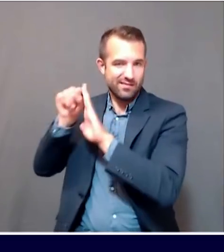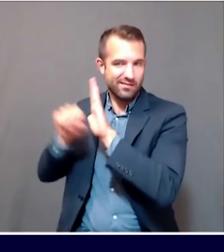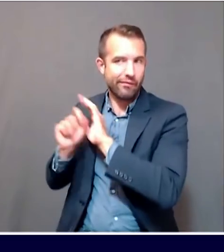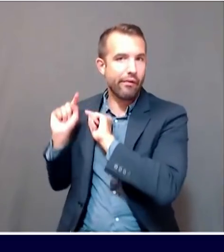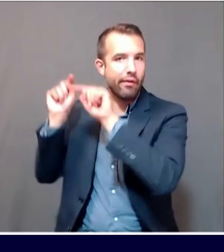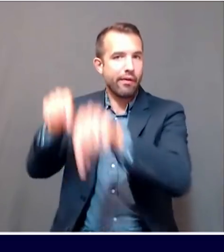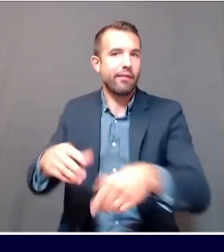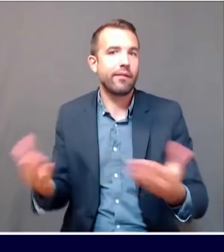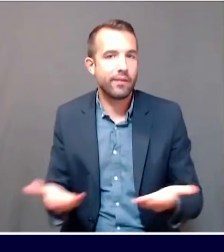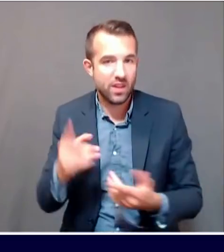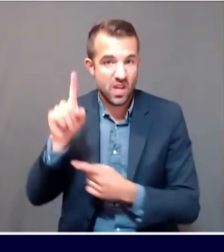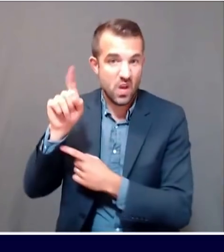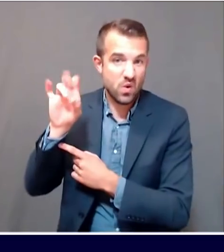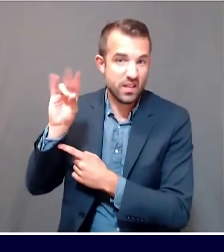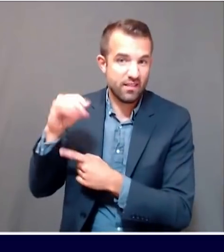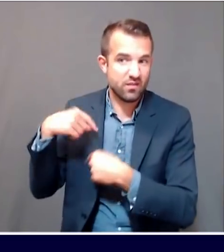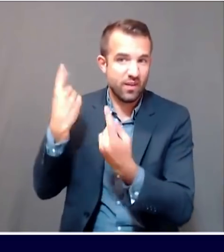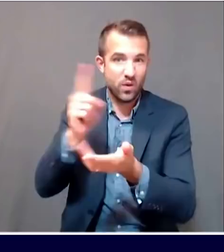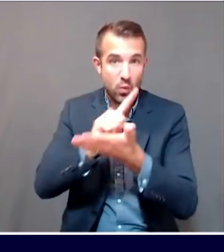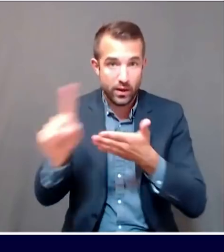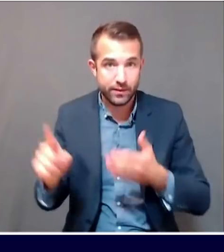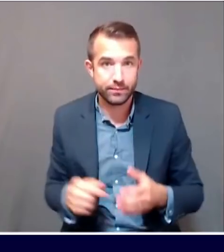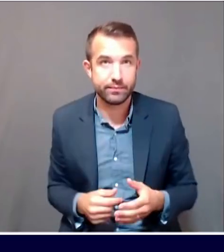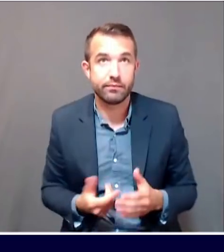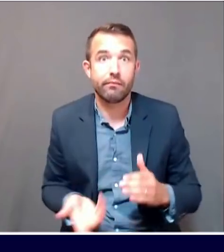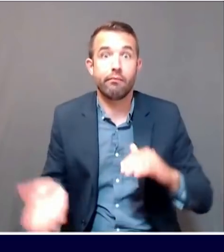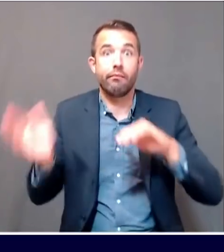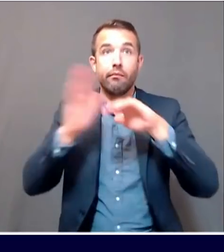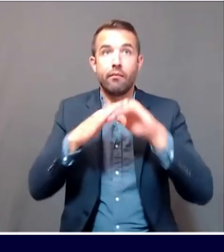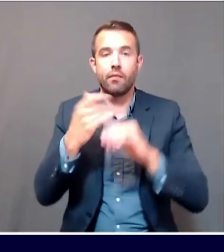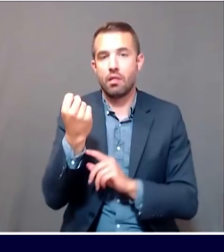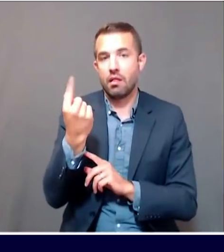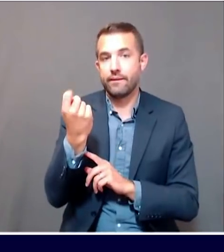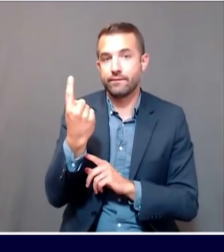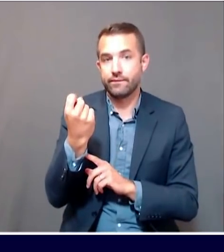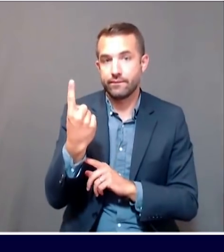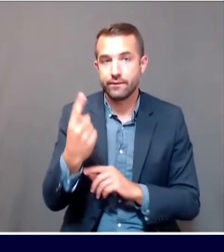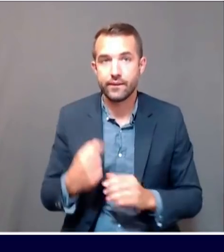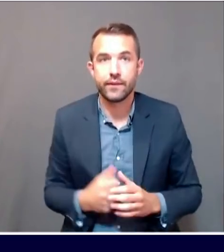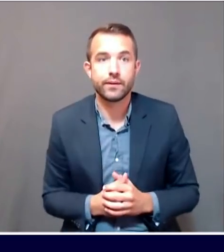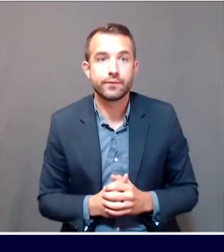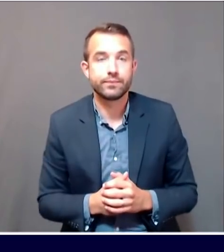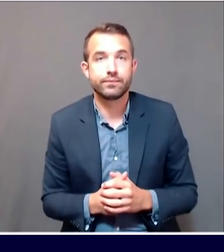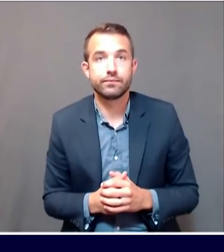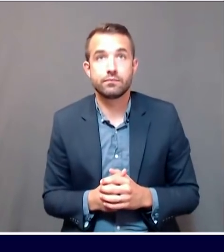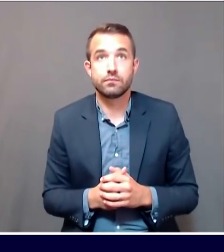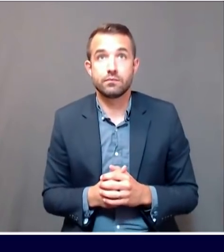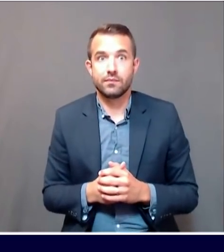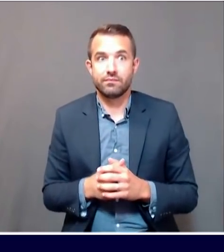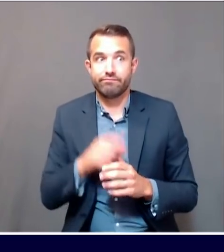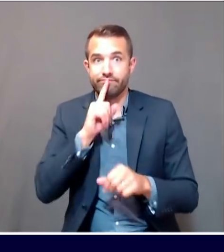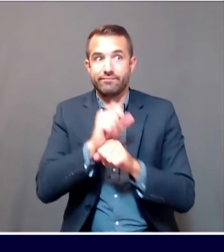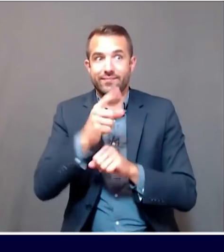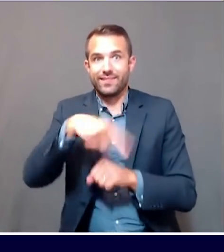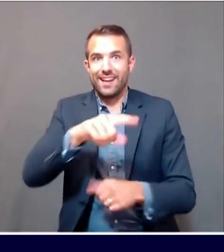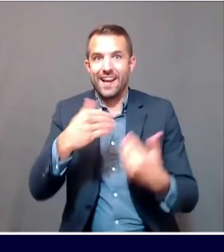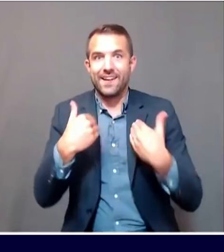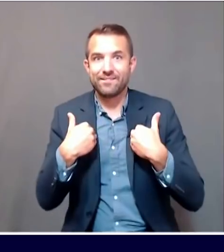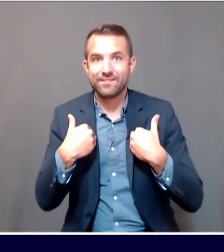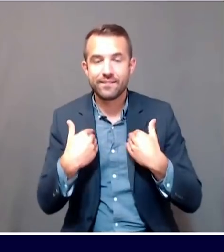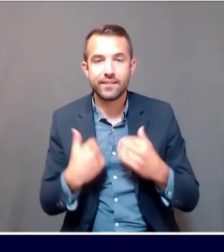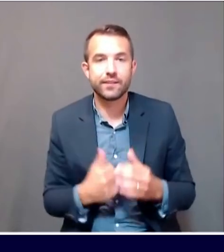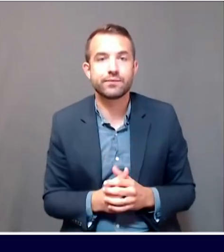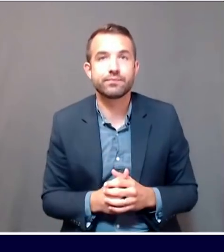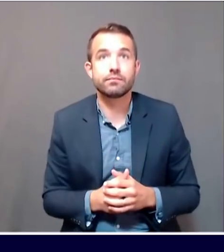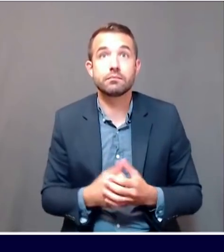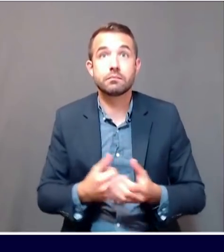week. As a reminder, these are positive test results. Many individuals may be tested multiple